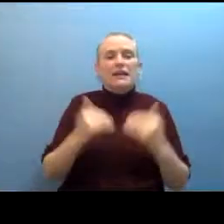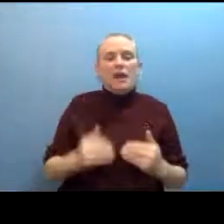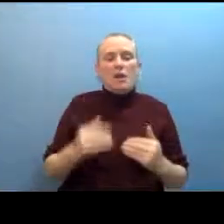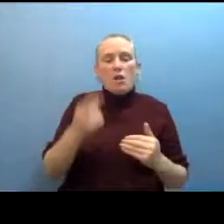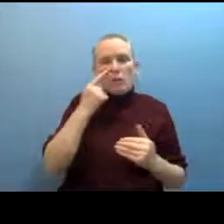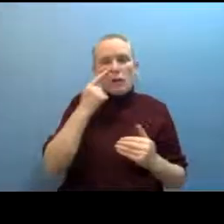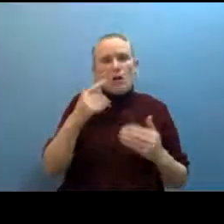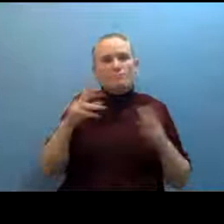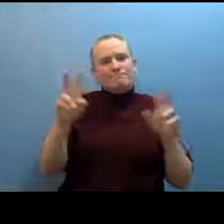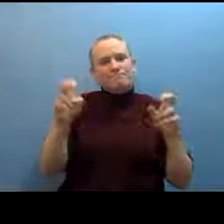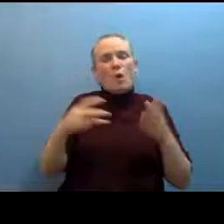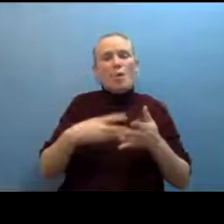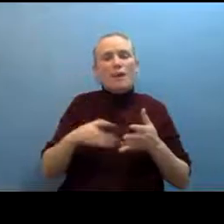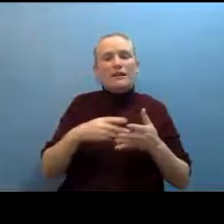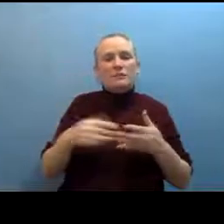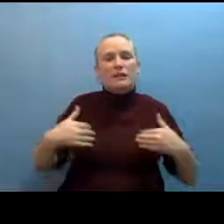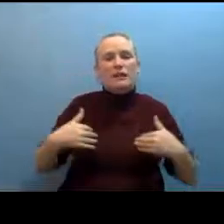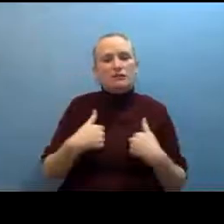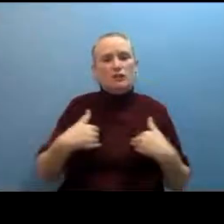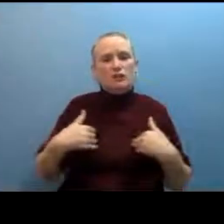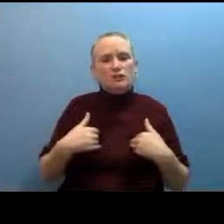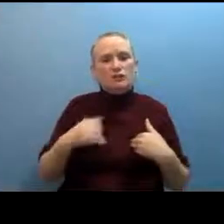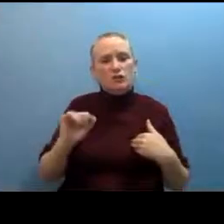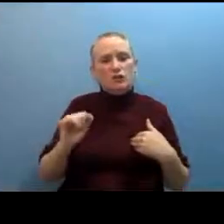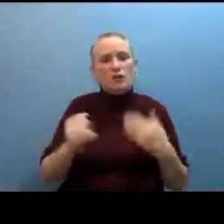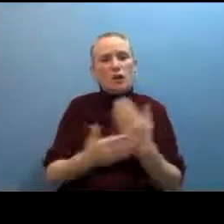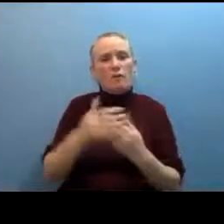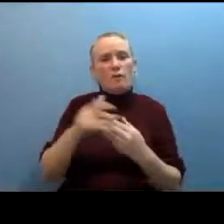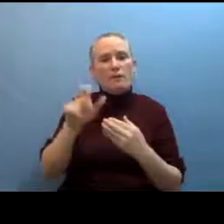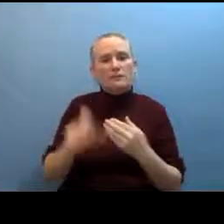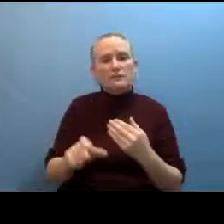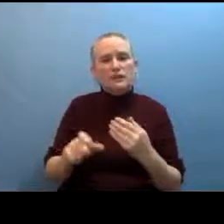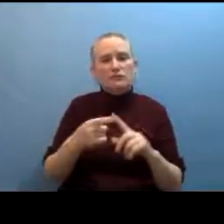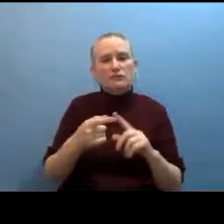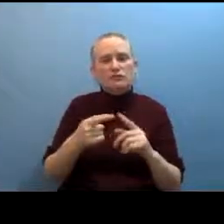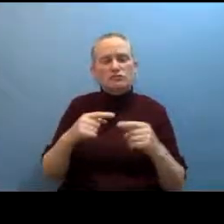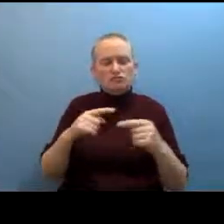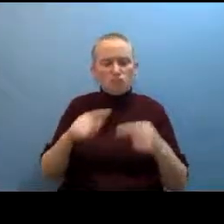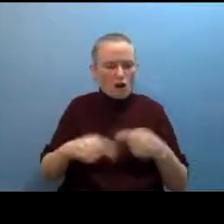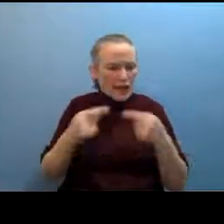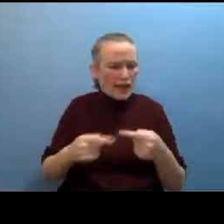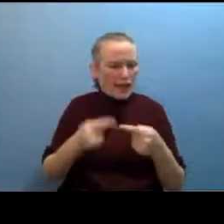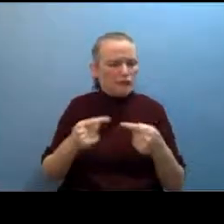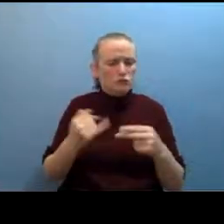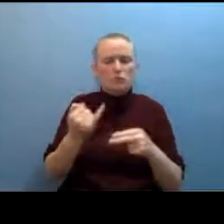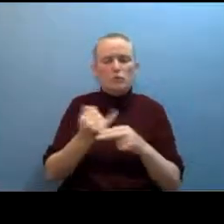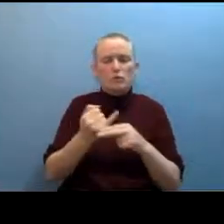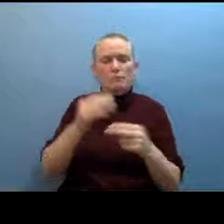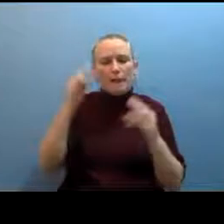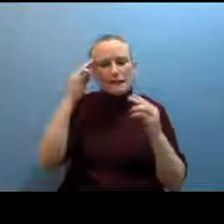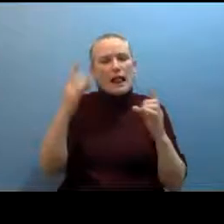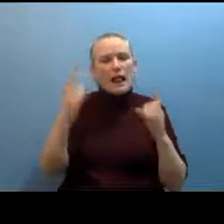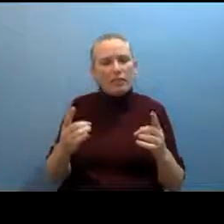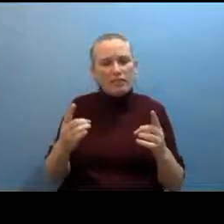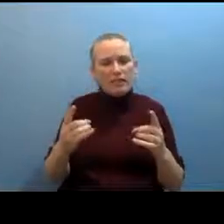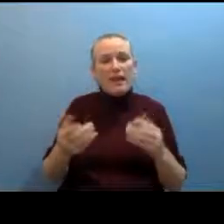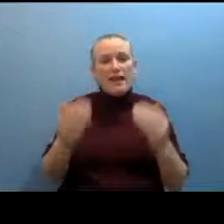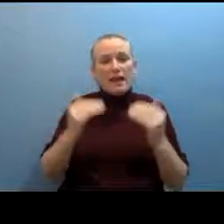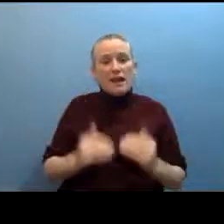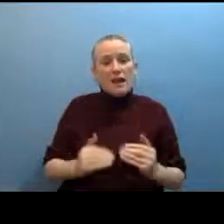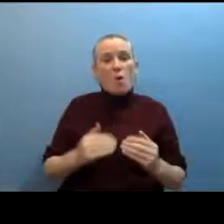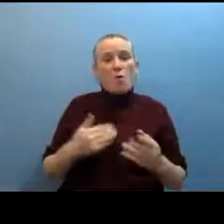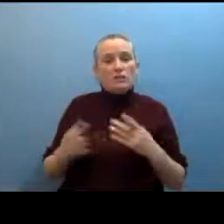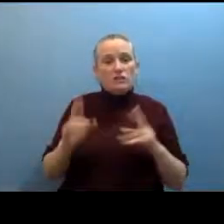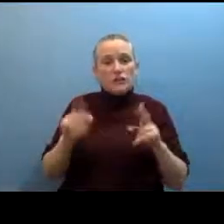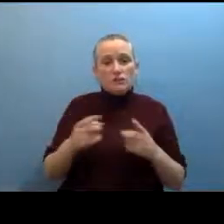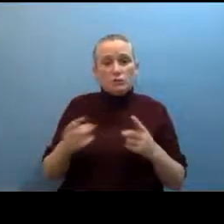concerned for your young person when they might be struggling in school with their mental health, and then what you can do as a parent to